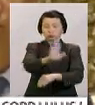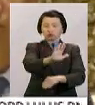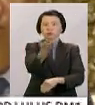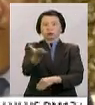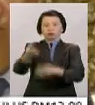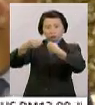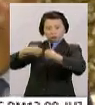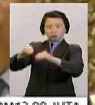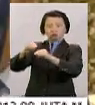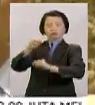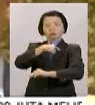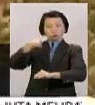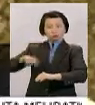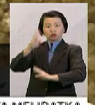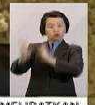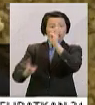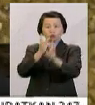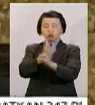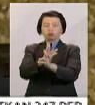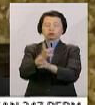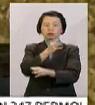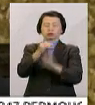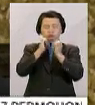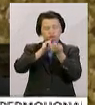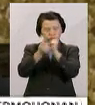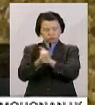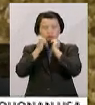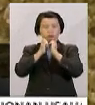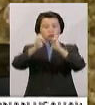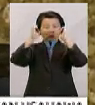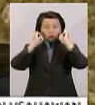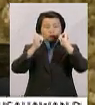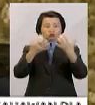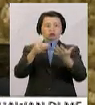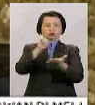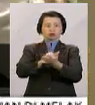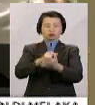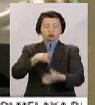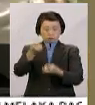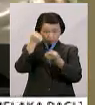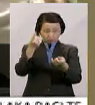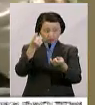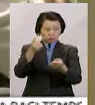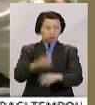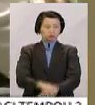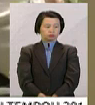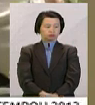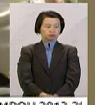China, to the world, in a cheap, efficient, cost-effective way. This is how we want to say it. You